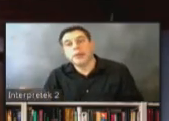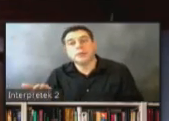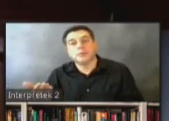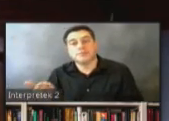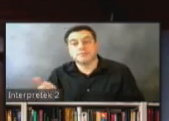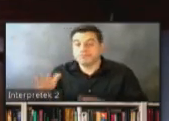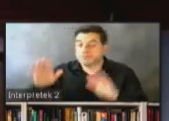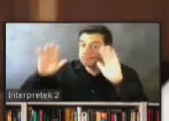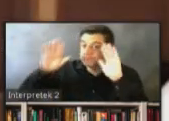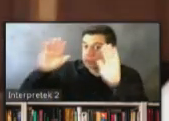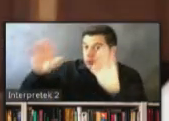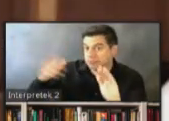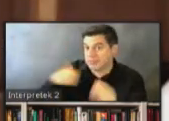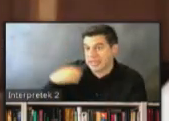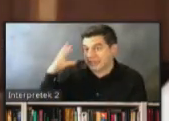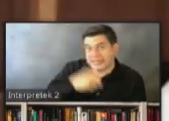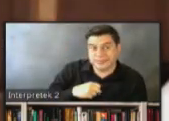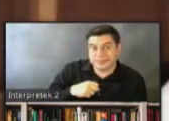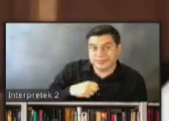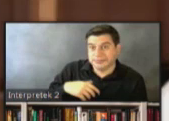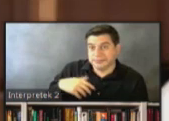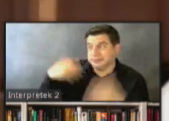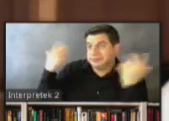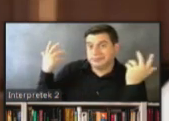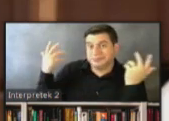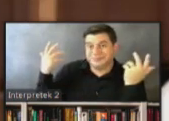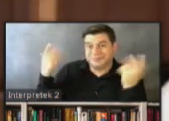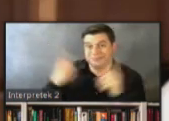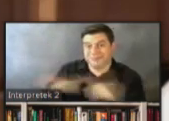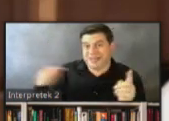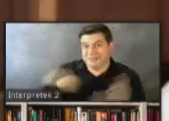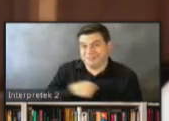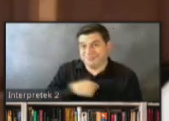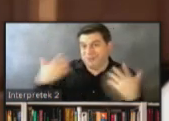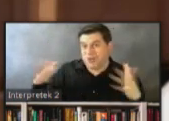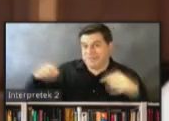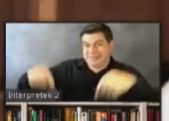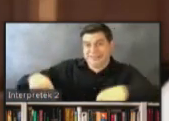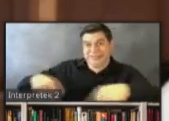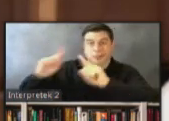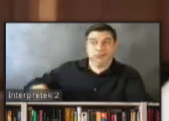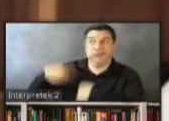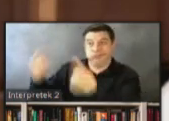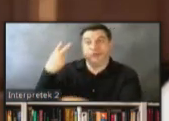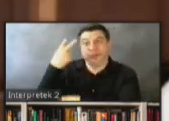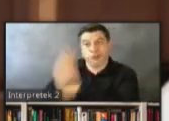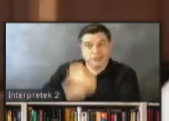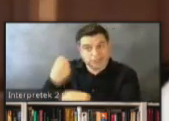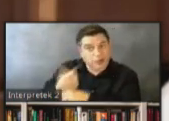but we've been talking about this for the past 2 years. We've been implementing this, staff has been working towards this,